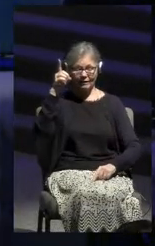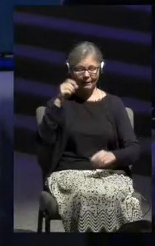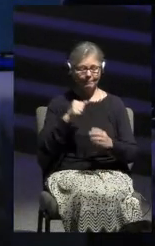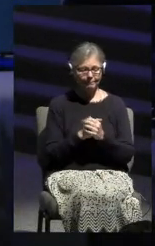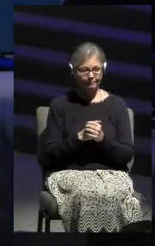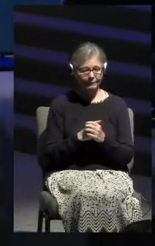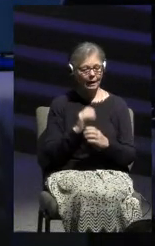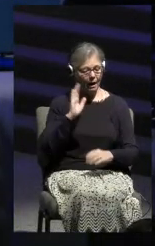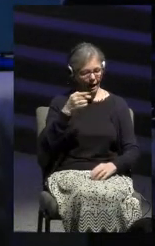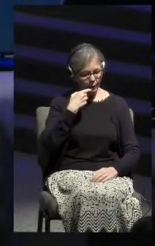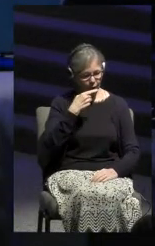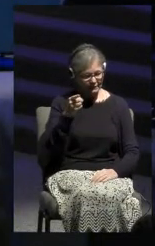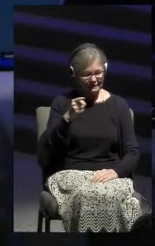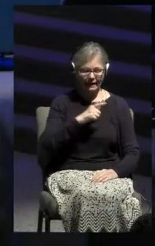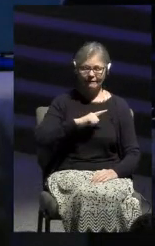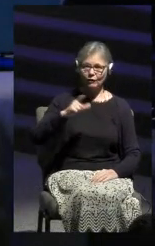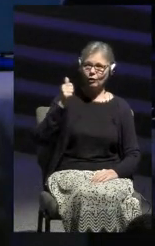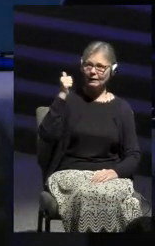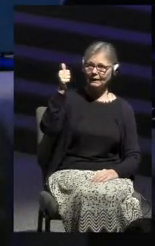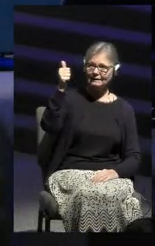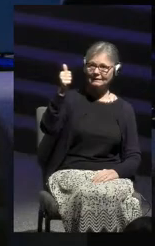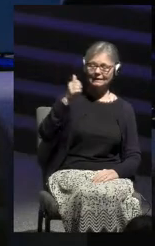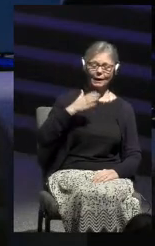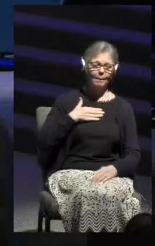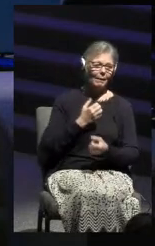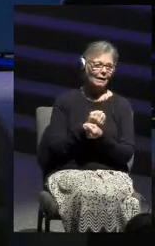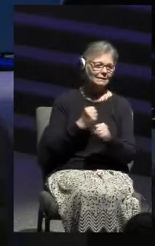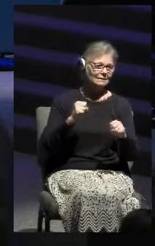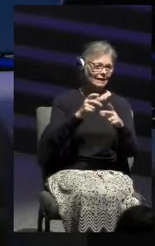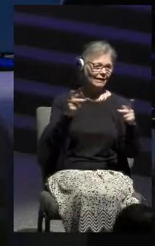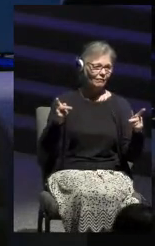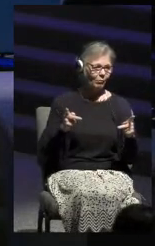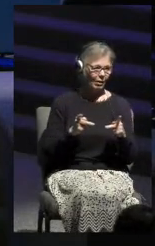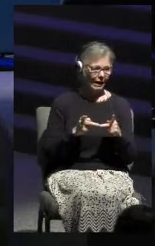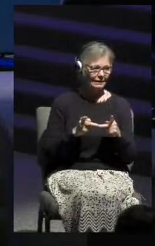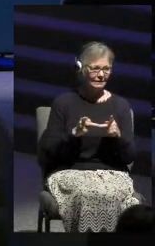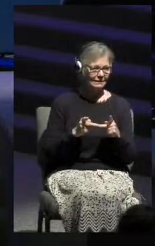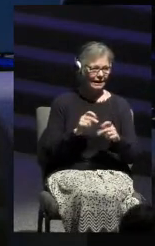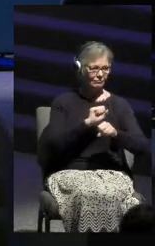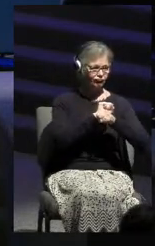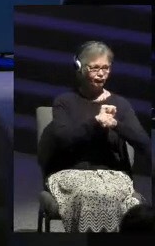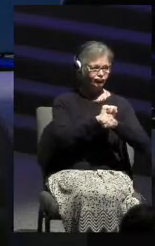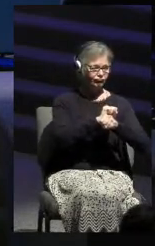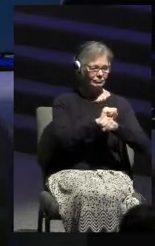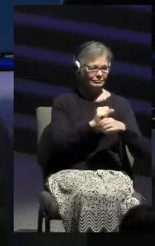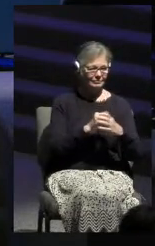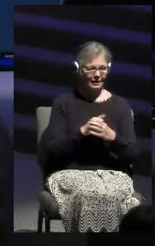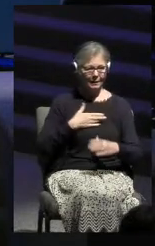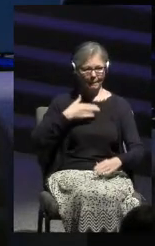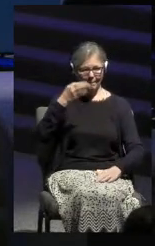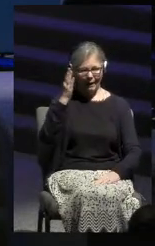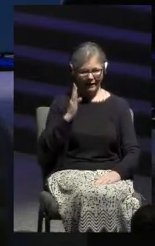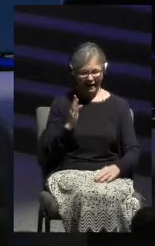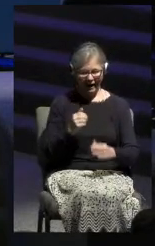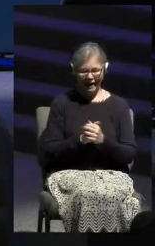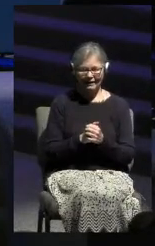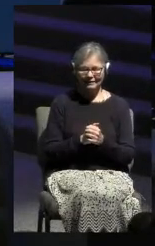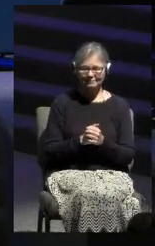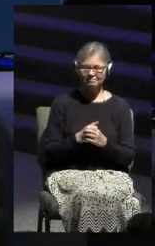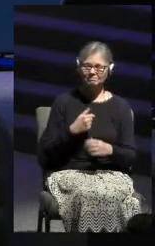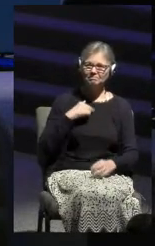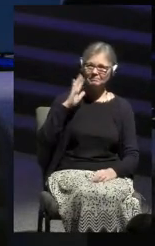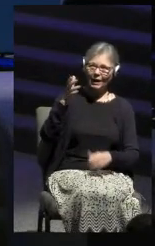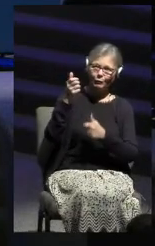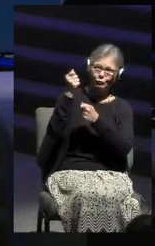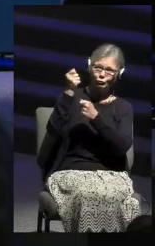I will say of the Lord, he is my refuge and my fortress, my God, in him